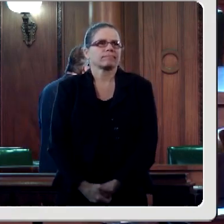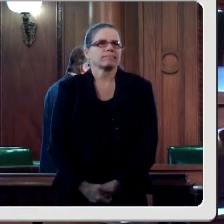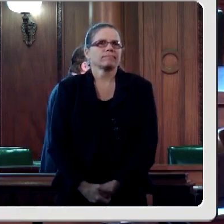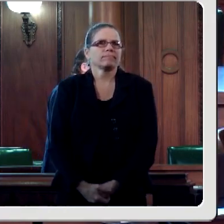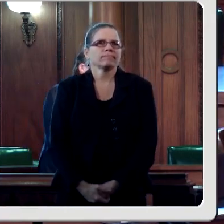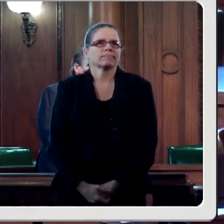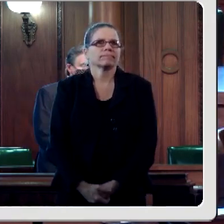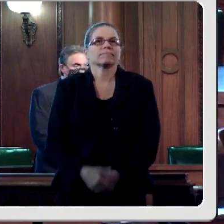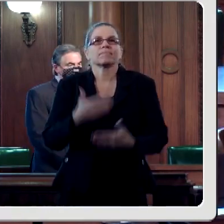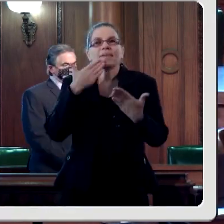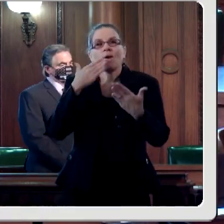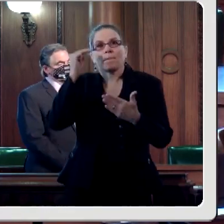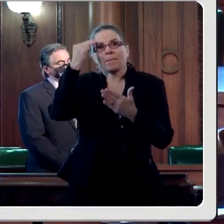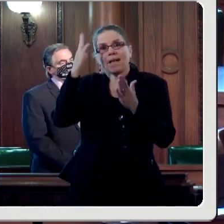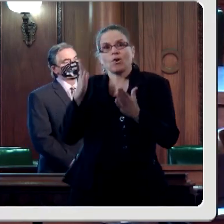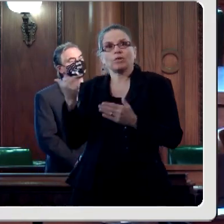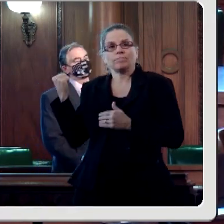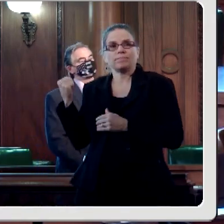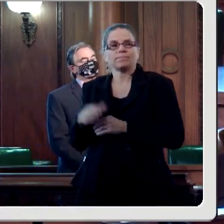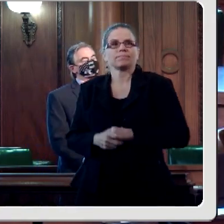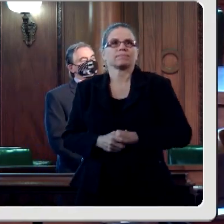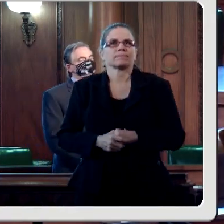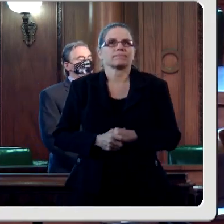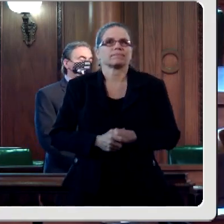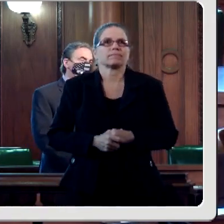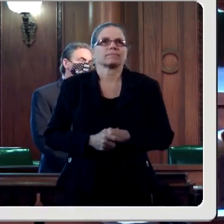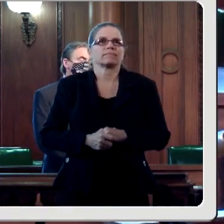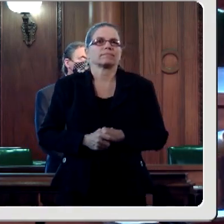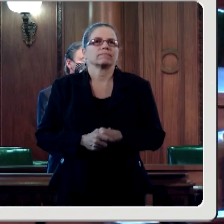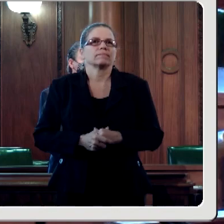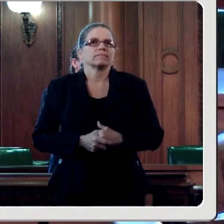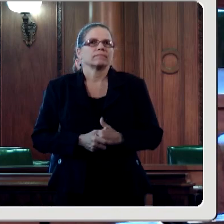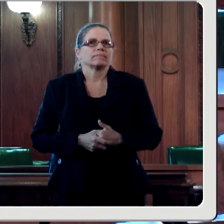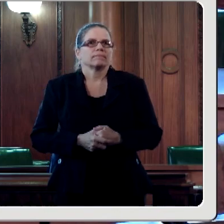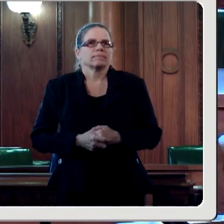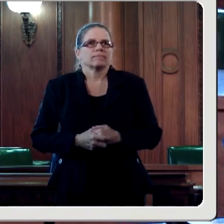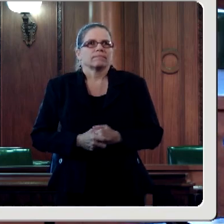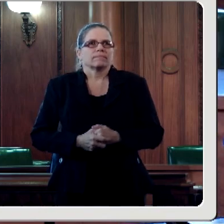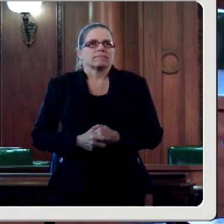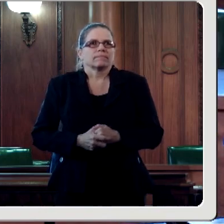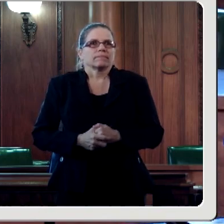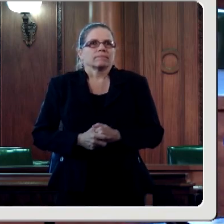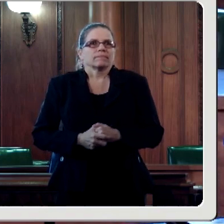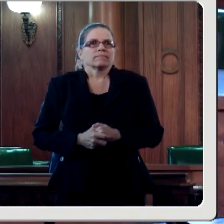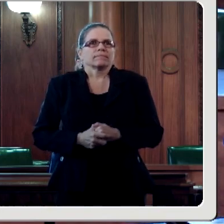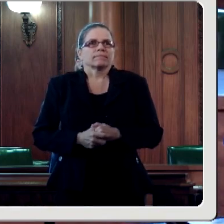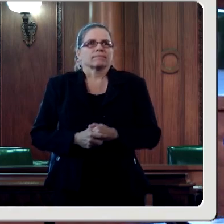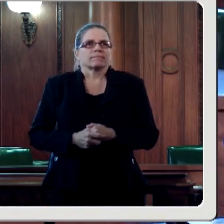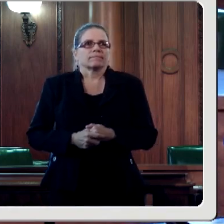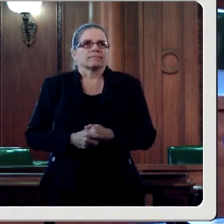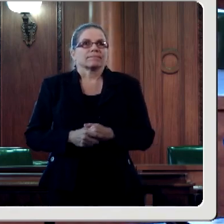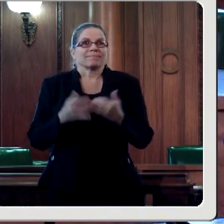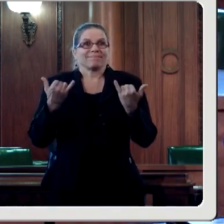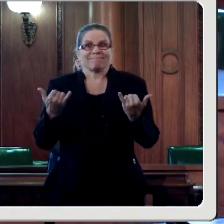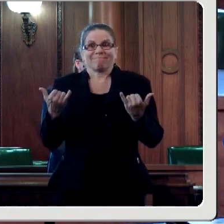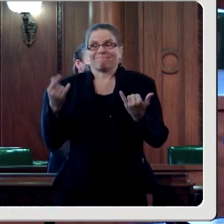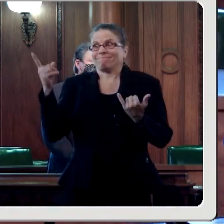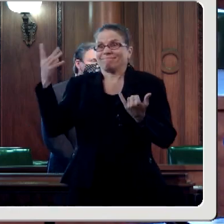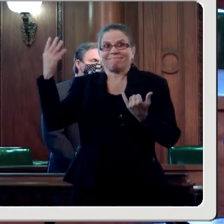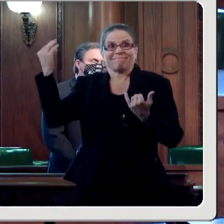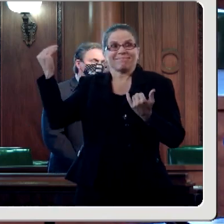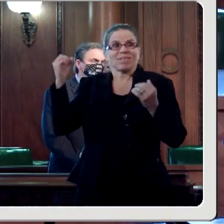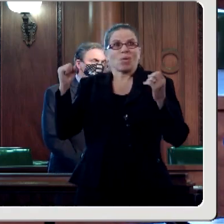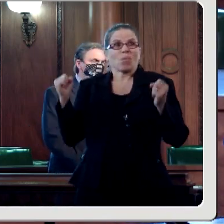Thank you, Mayor. As the Mayor indicated, we are preparing our custodial staff for winter cleaning procedures, and what this will entail is